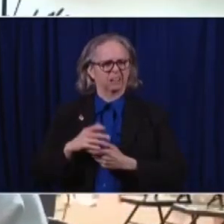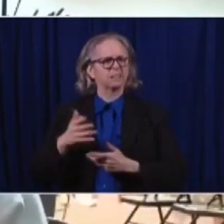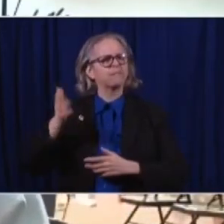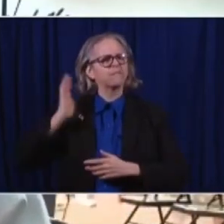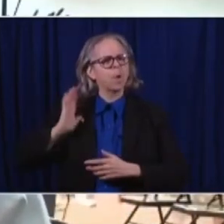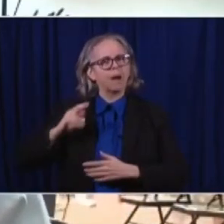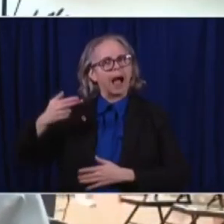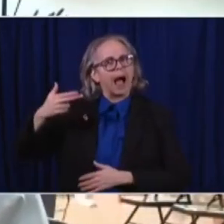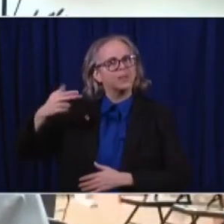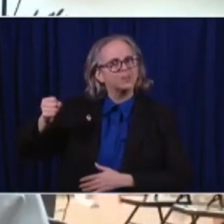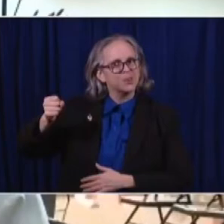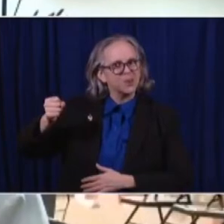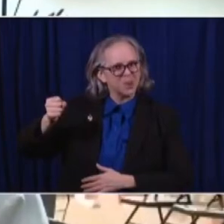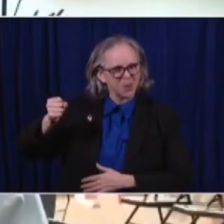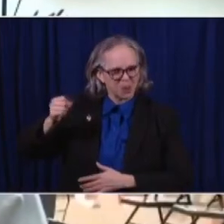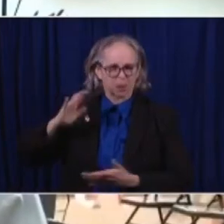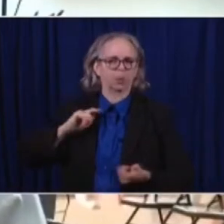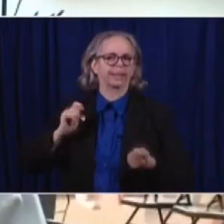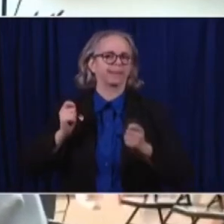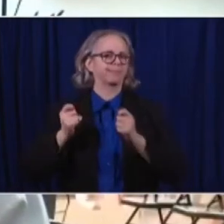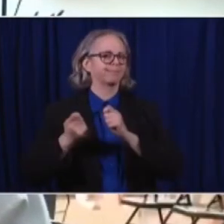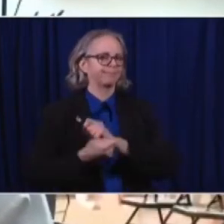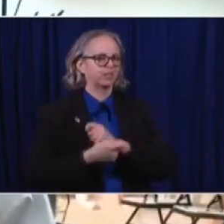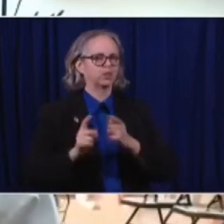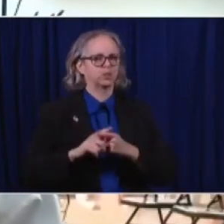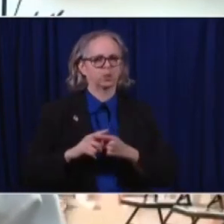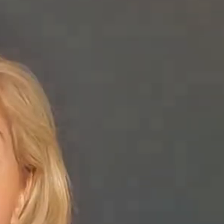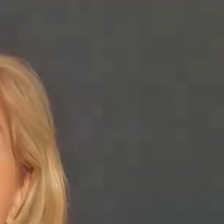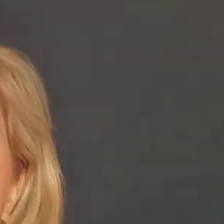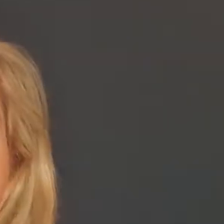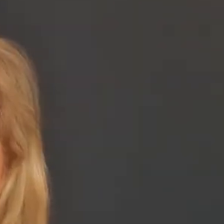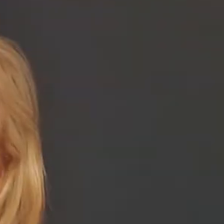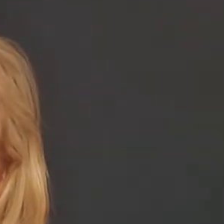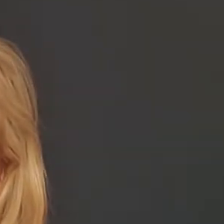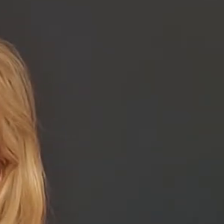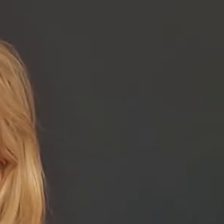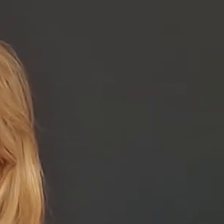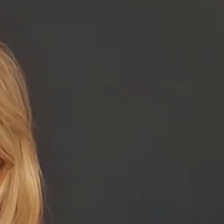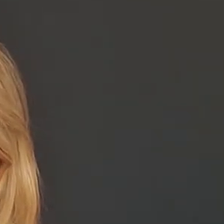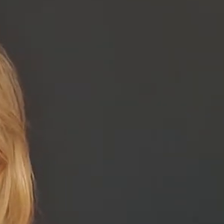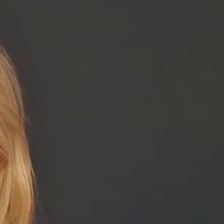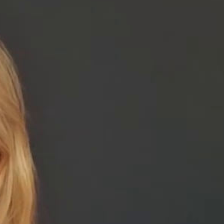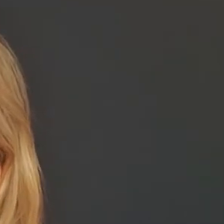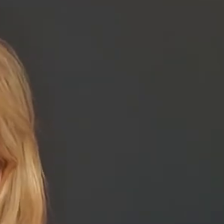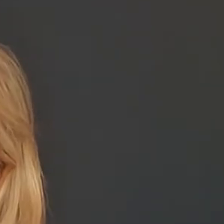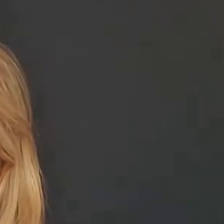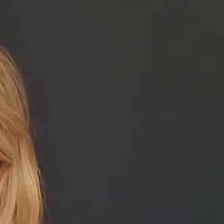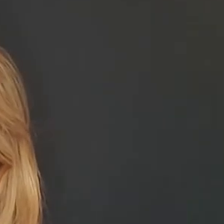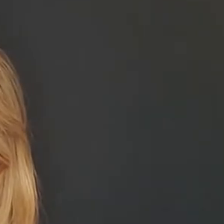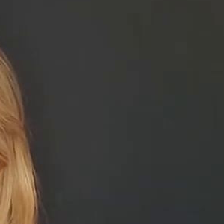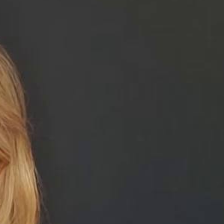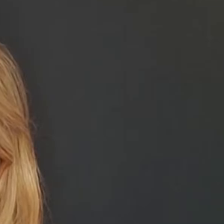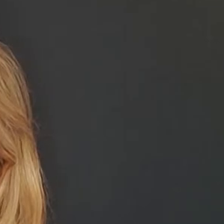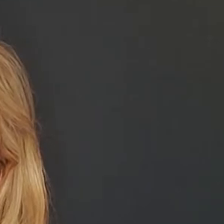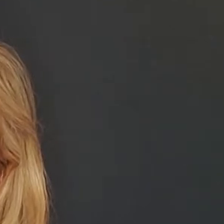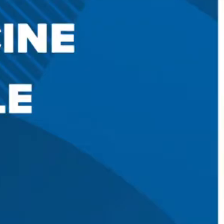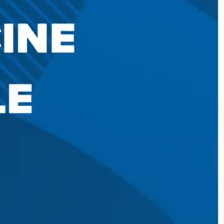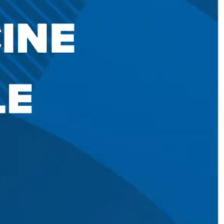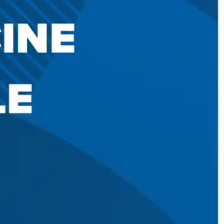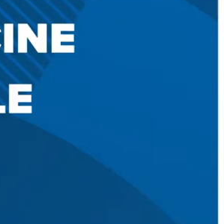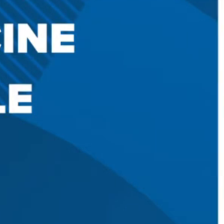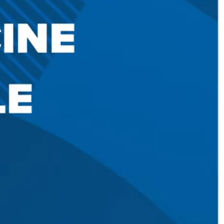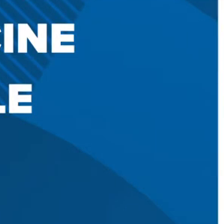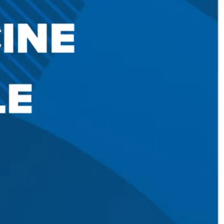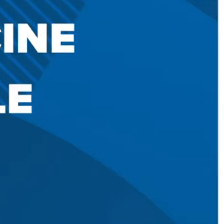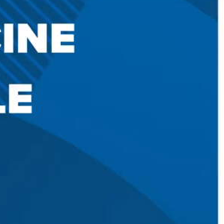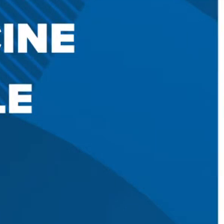the criteria next week to Ohioans 75 and older. And while we're on the subject, let's look at the full schedule for Phase 1B.